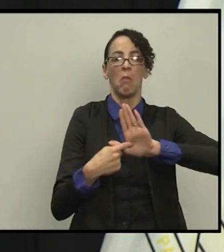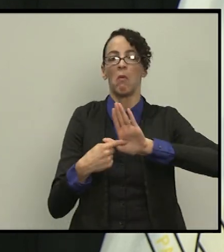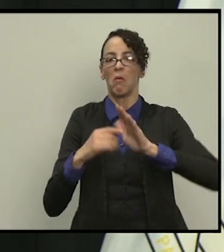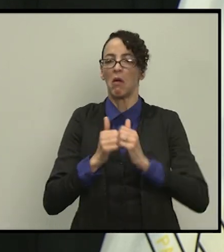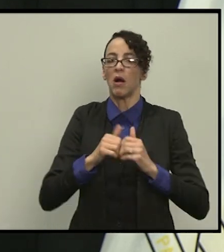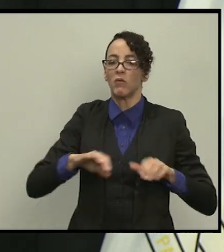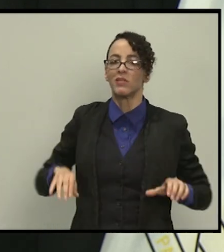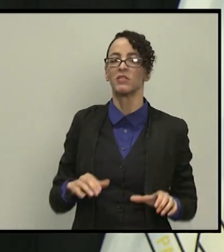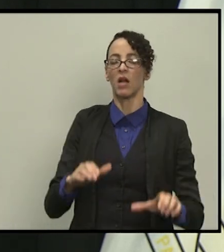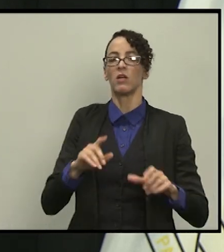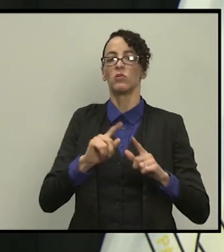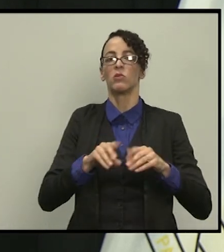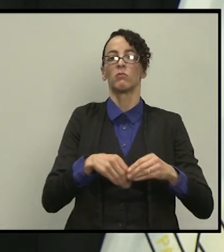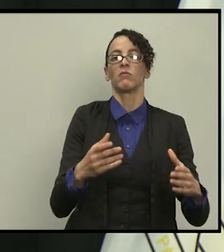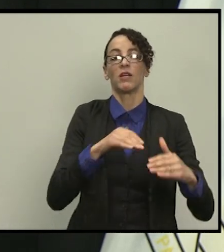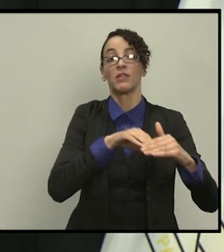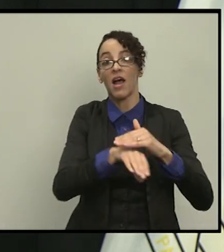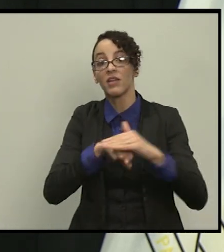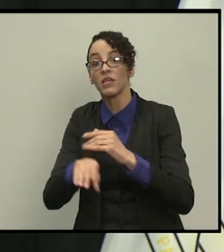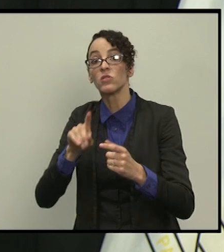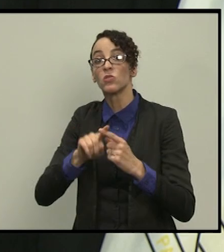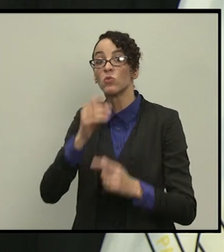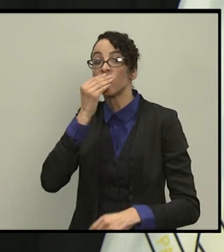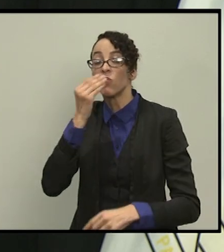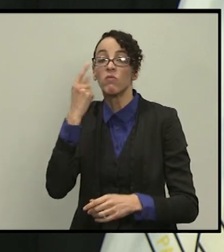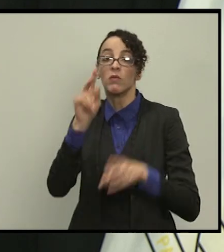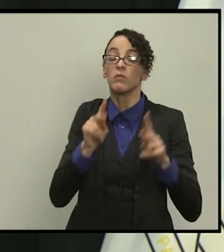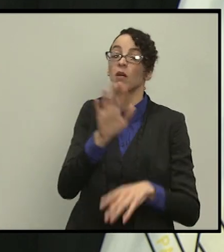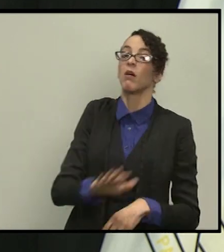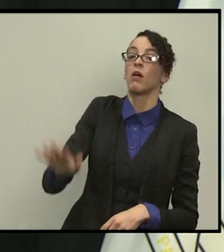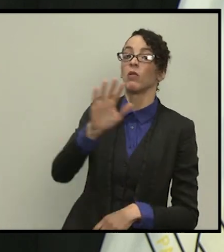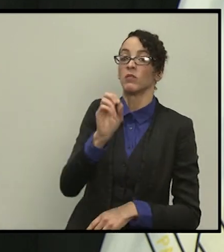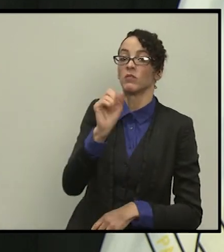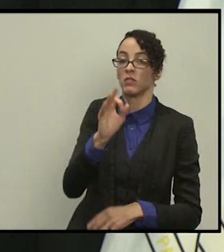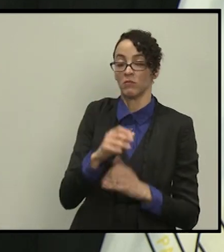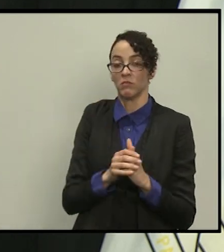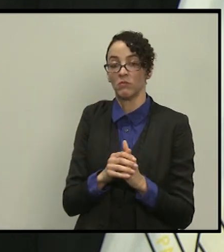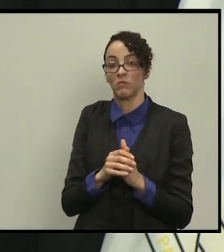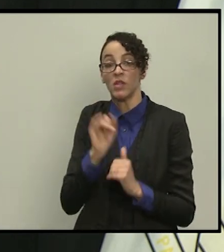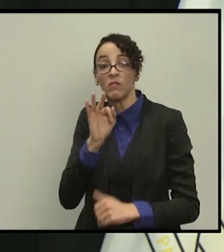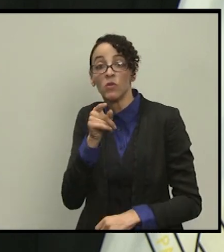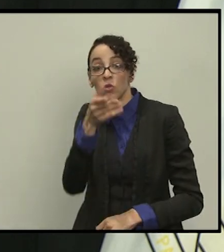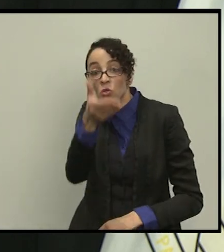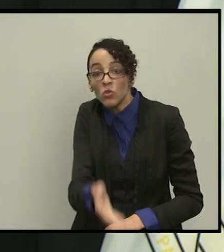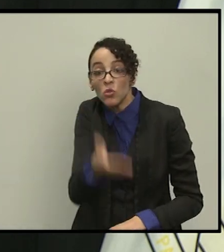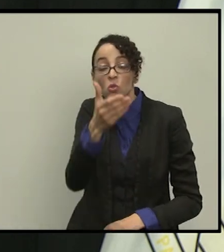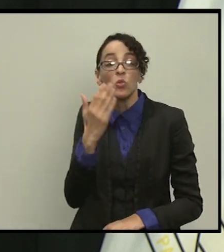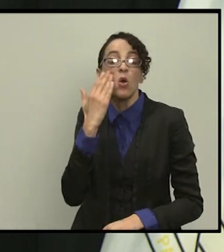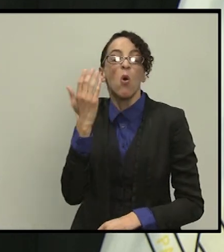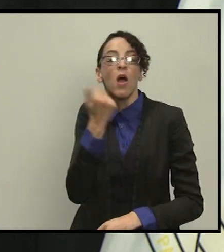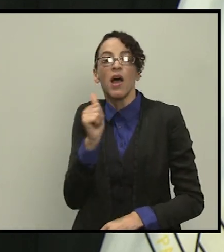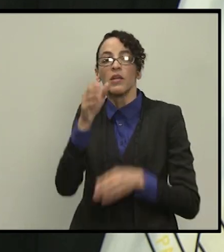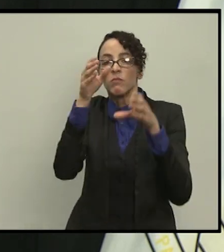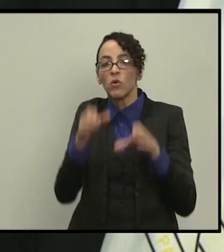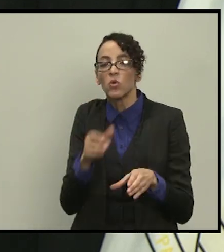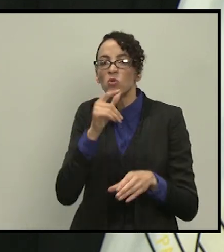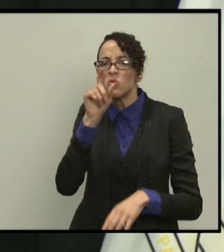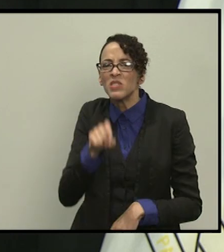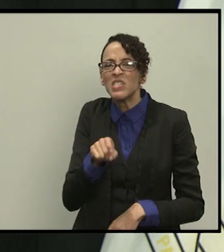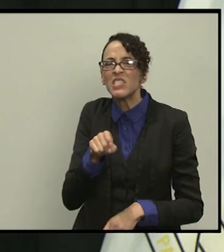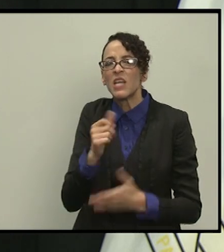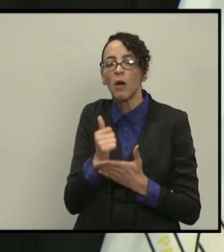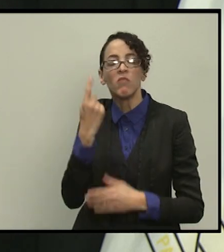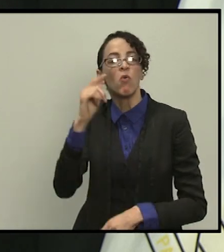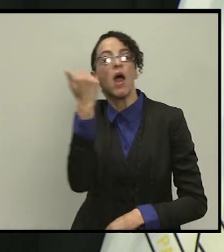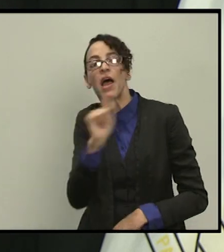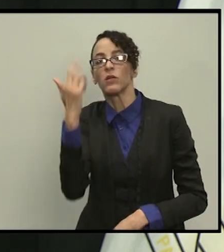to people all over this city. So if you know anyone that you think needs help for any reason, please call 311 or